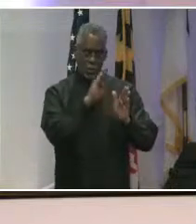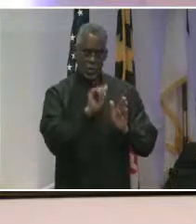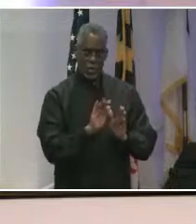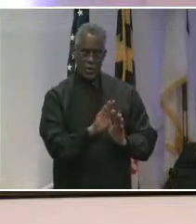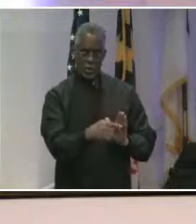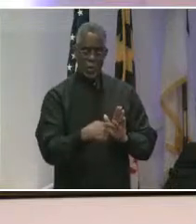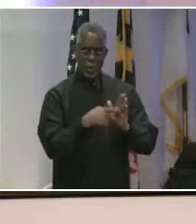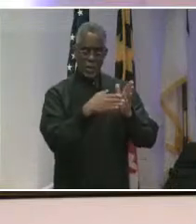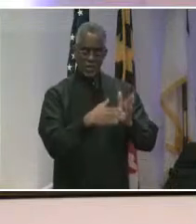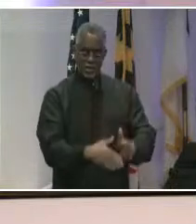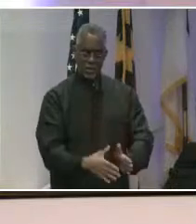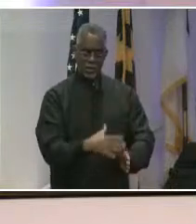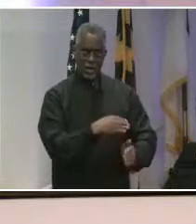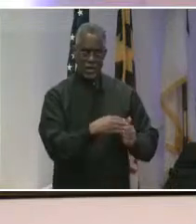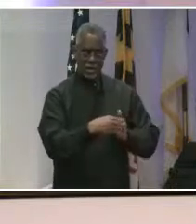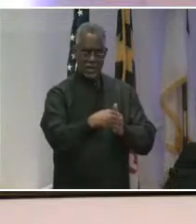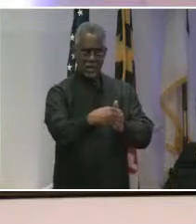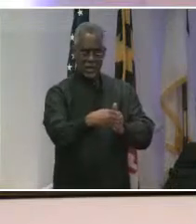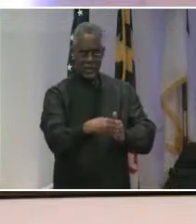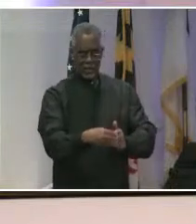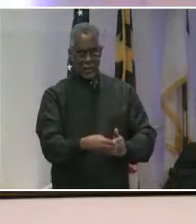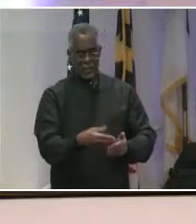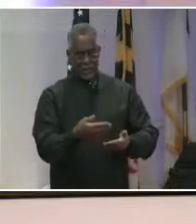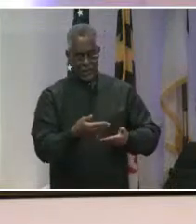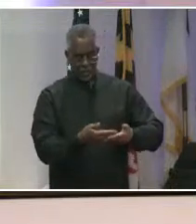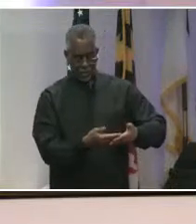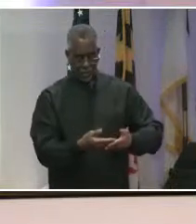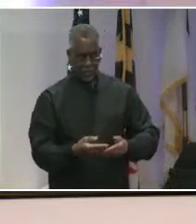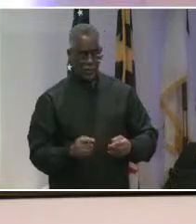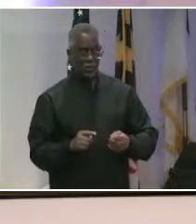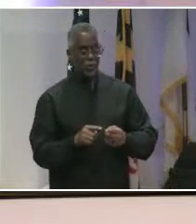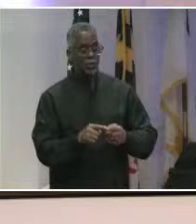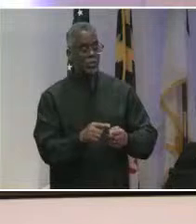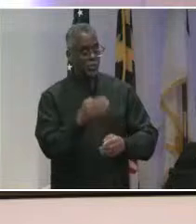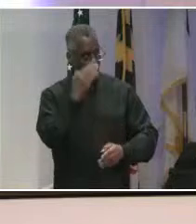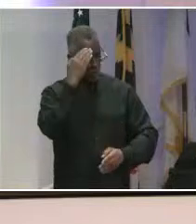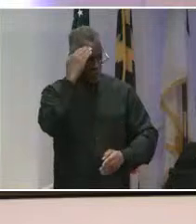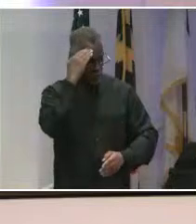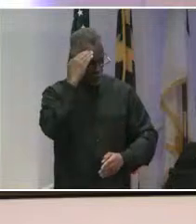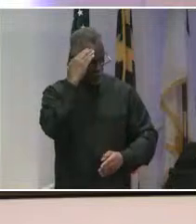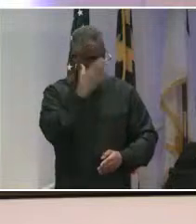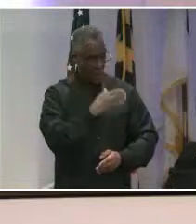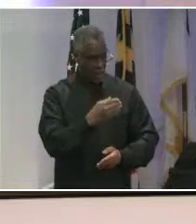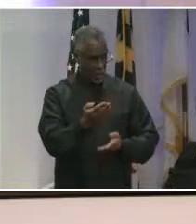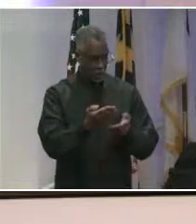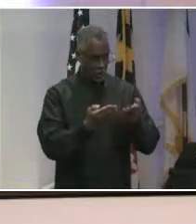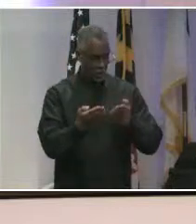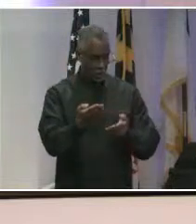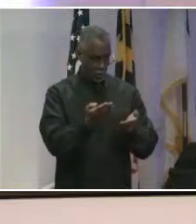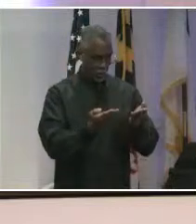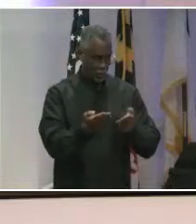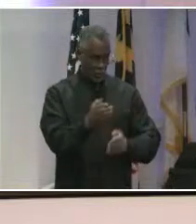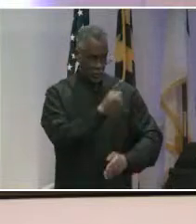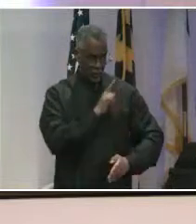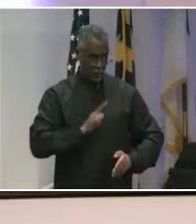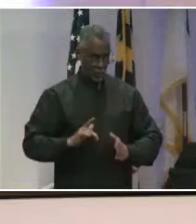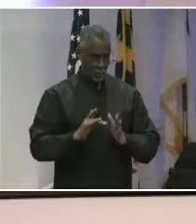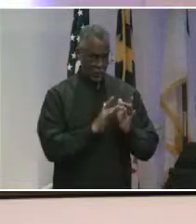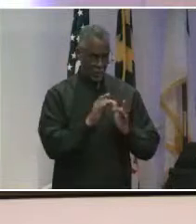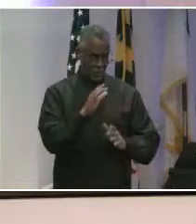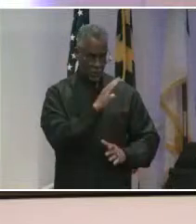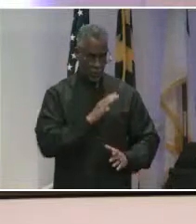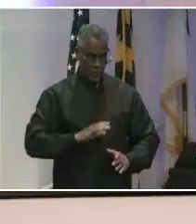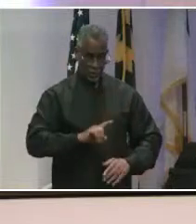you will seek to lead him into the love of God and the service of our Lord Christ. Here's the